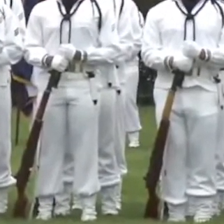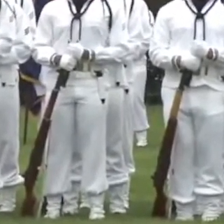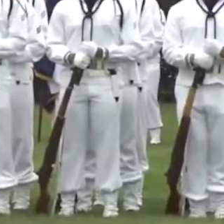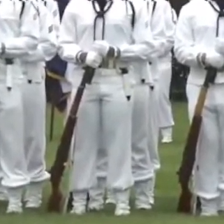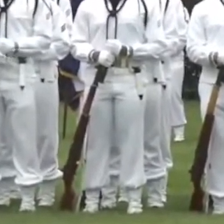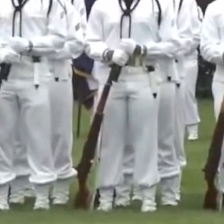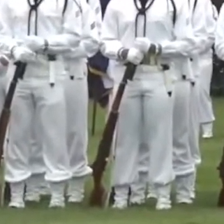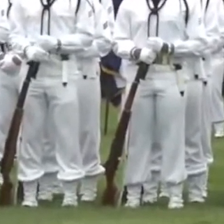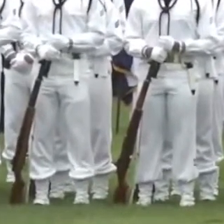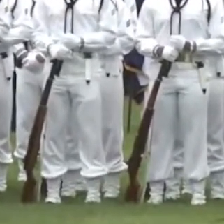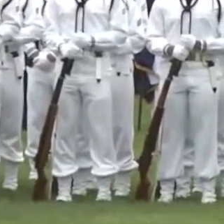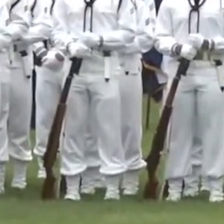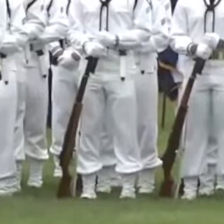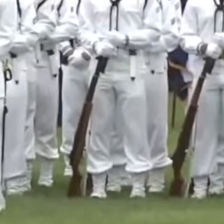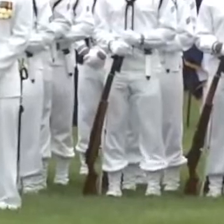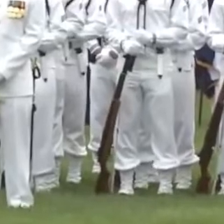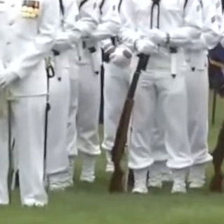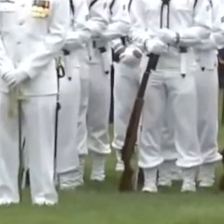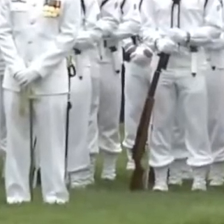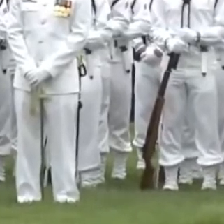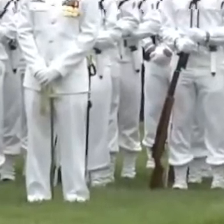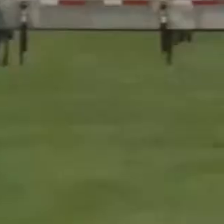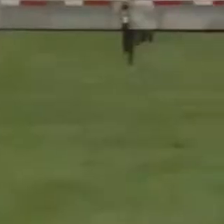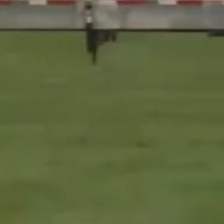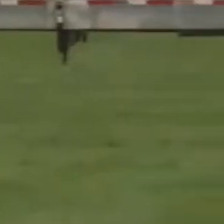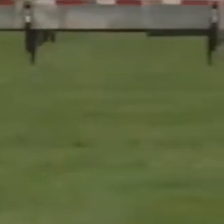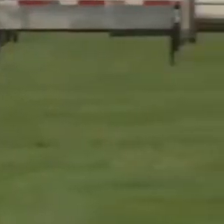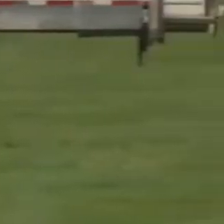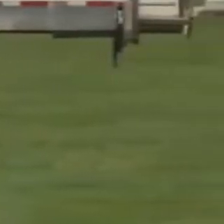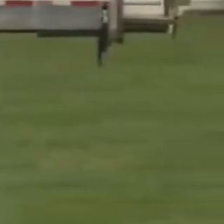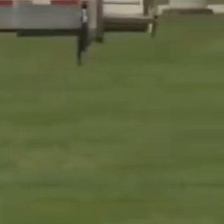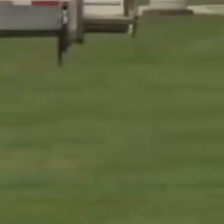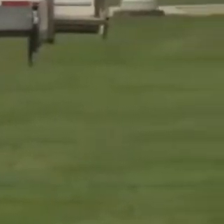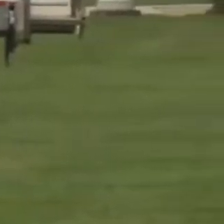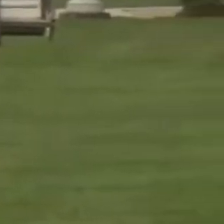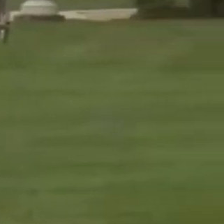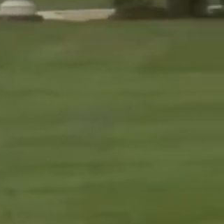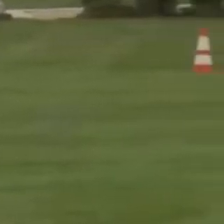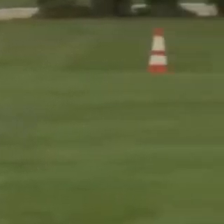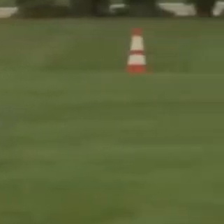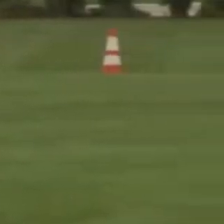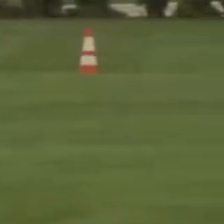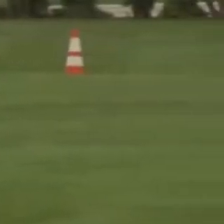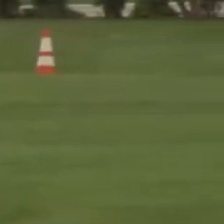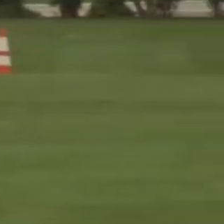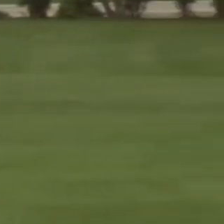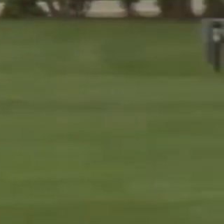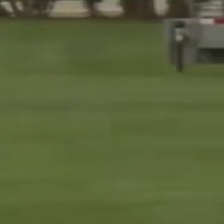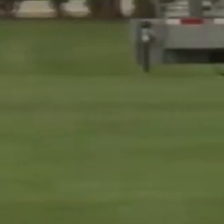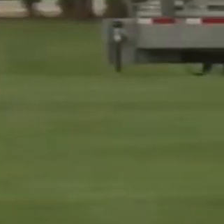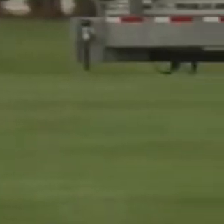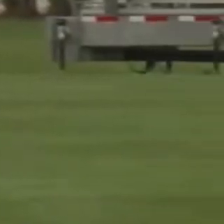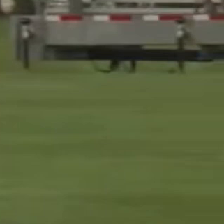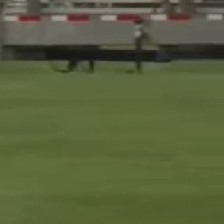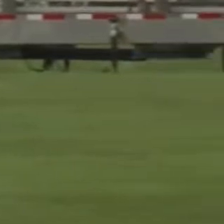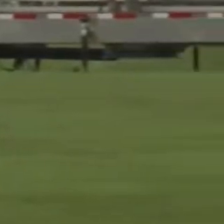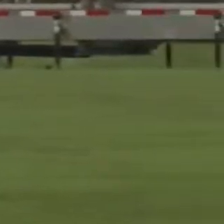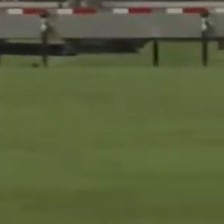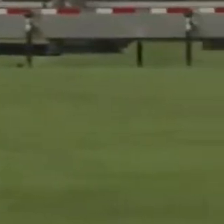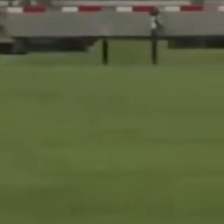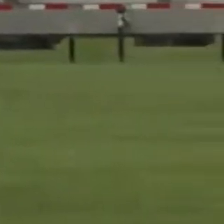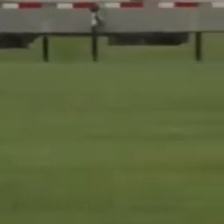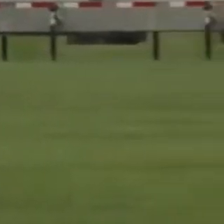history, this Green Beret stood to watch. Many times he